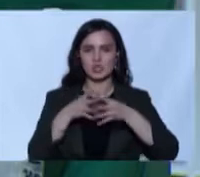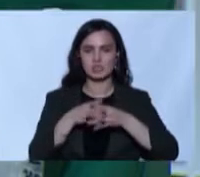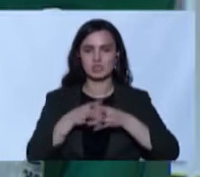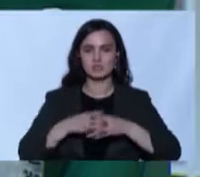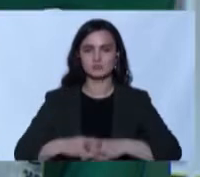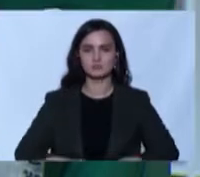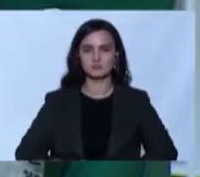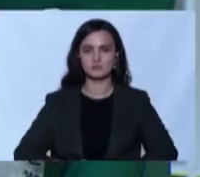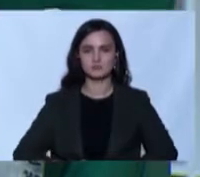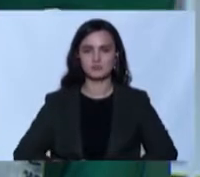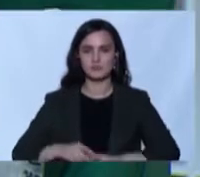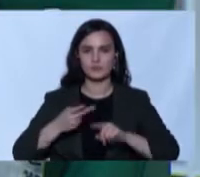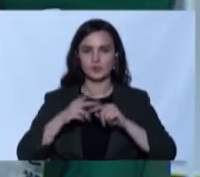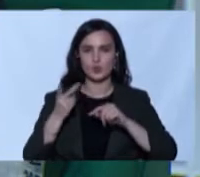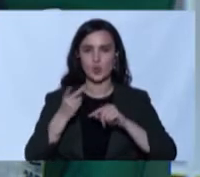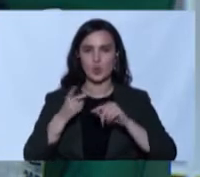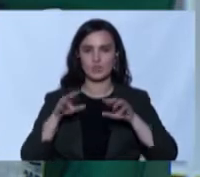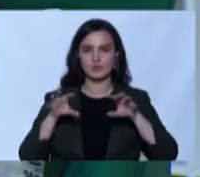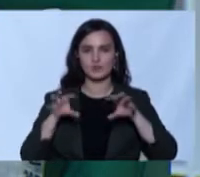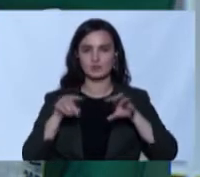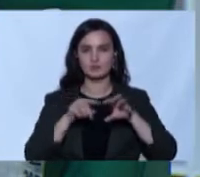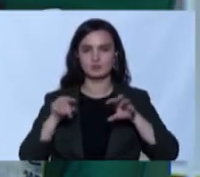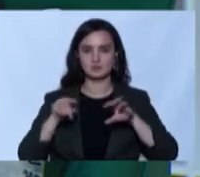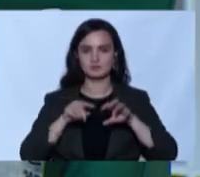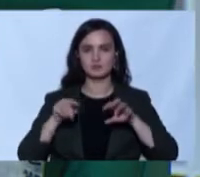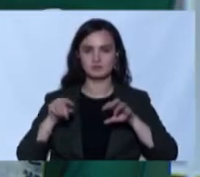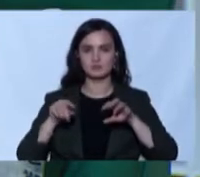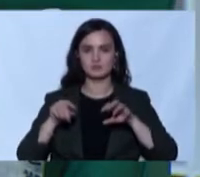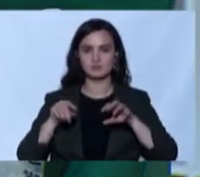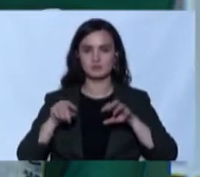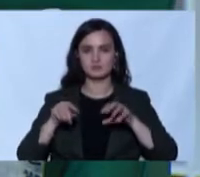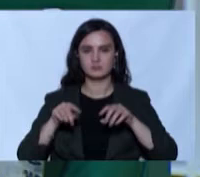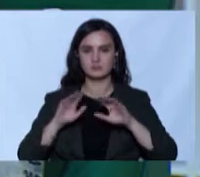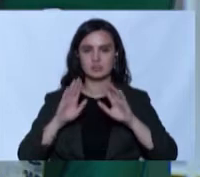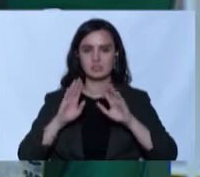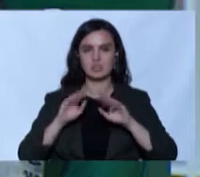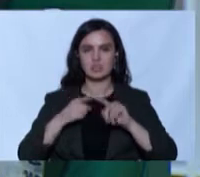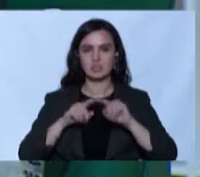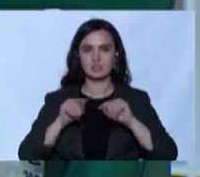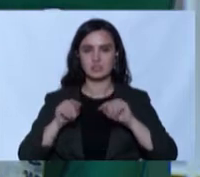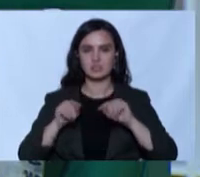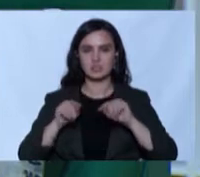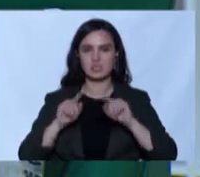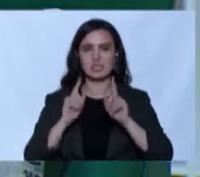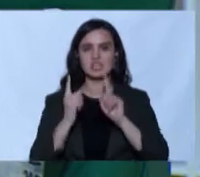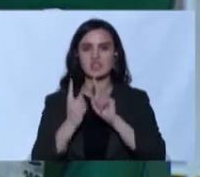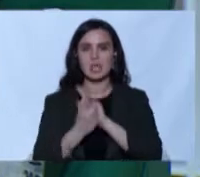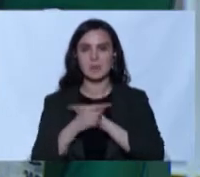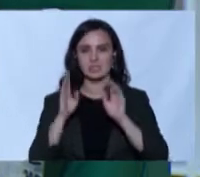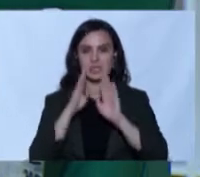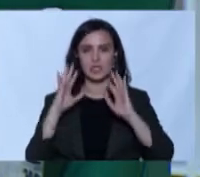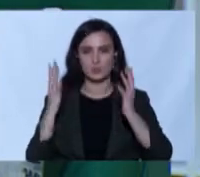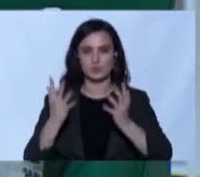Absolutely. And this contrast, I suppose, creates an intensity to the environment, and it's quite a dynamic environment as